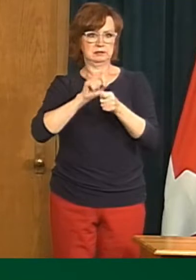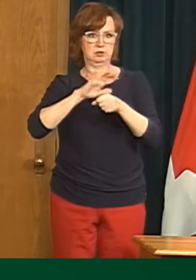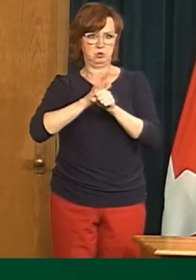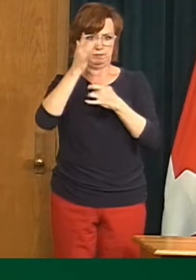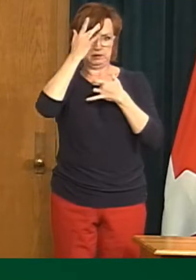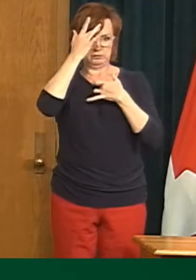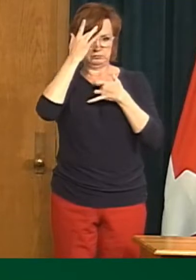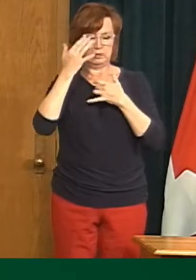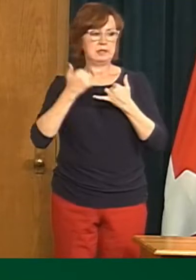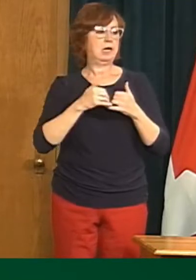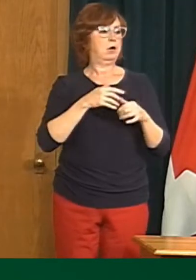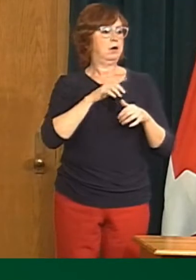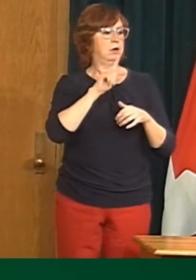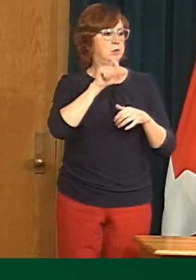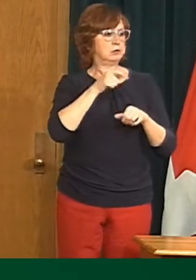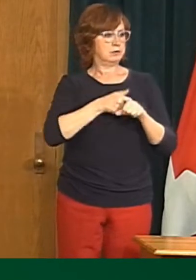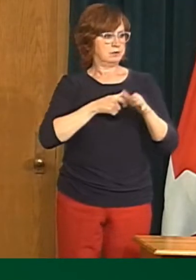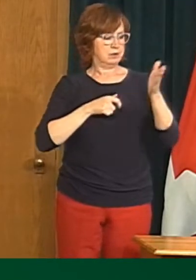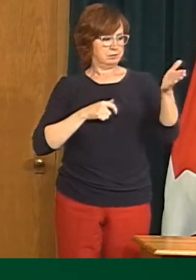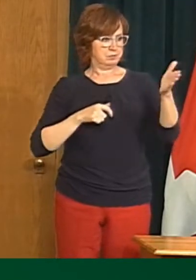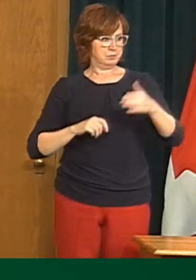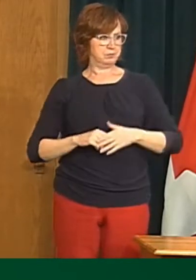rural hospital kind of